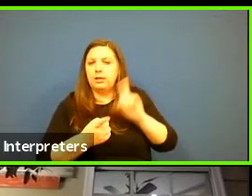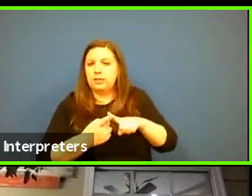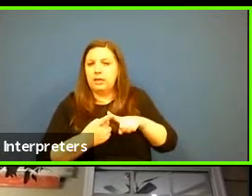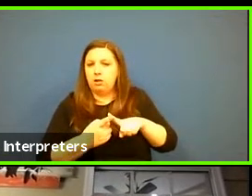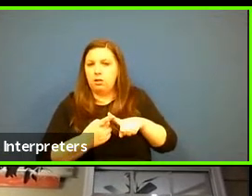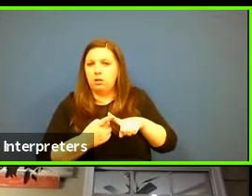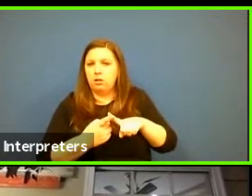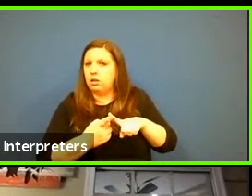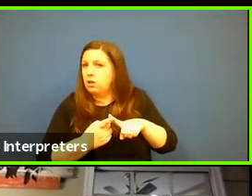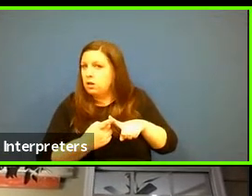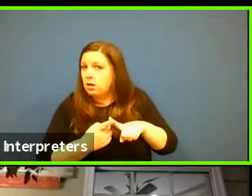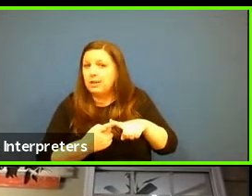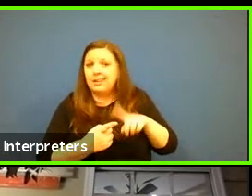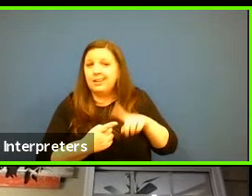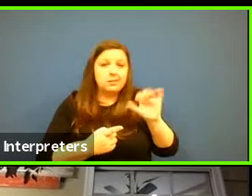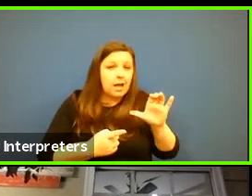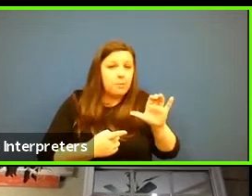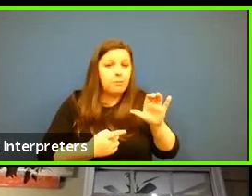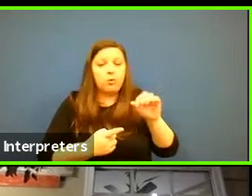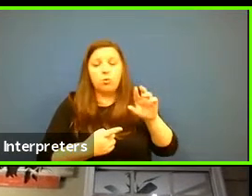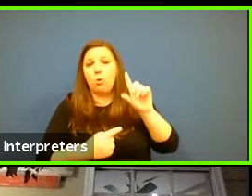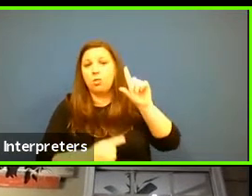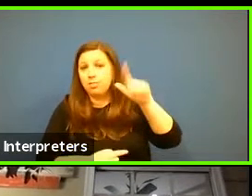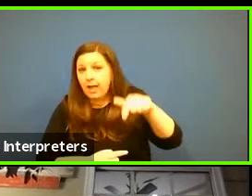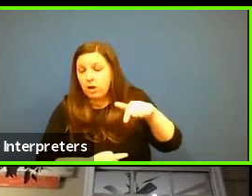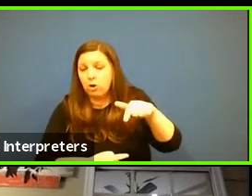or until later to make a plan.